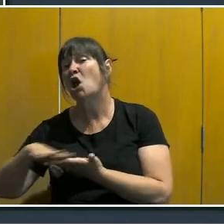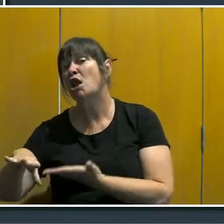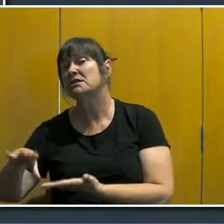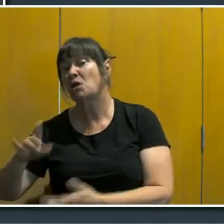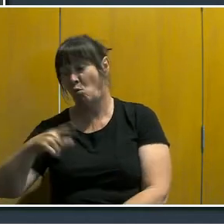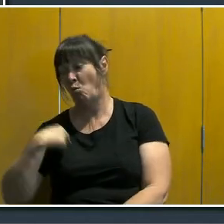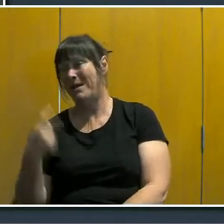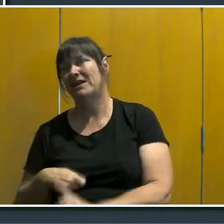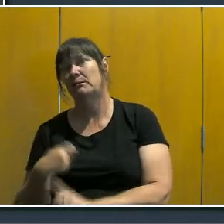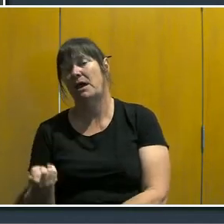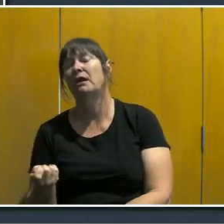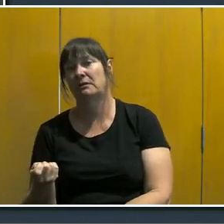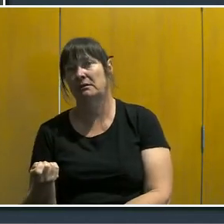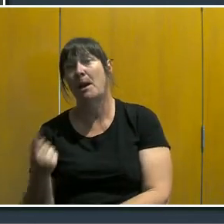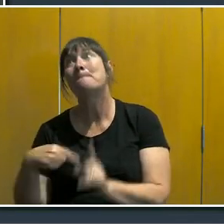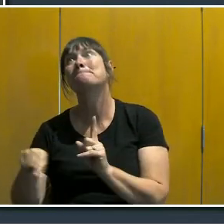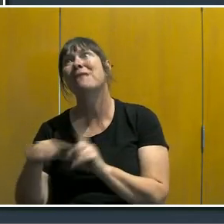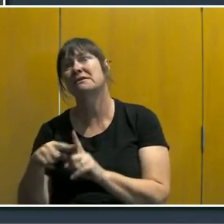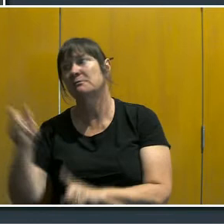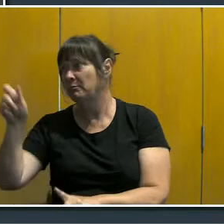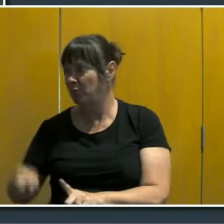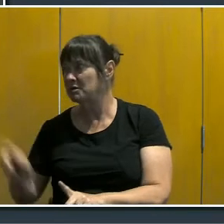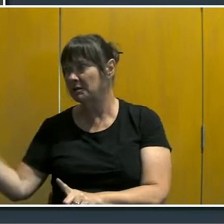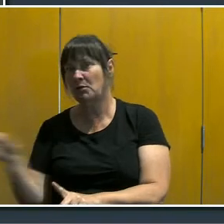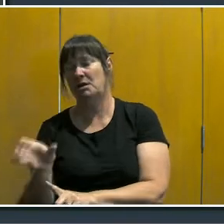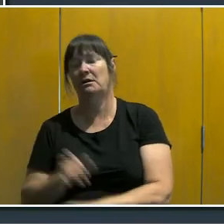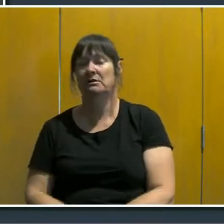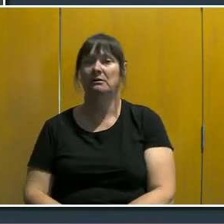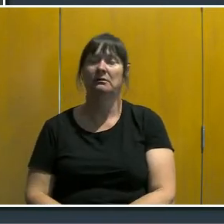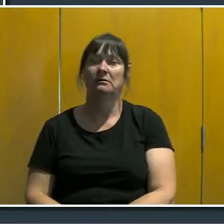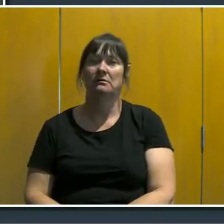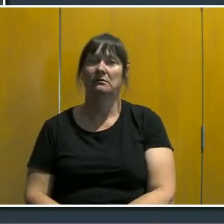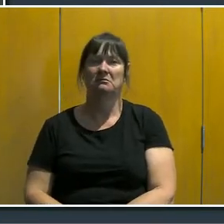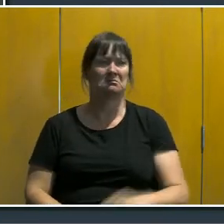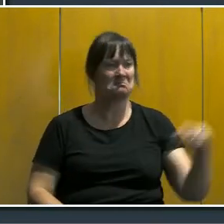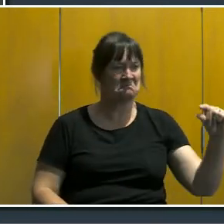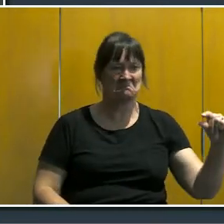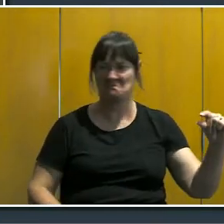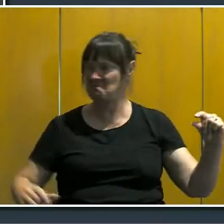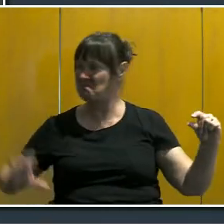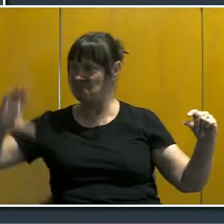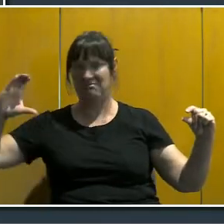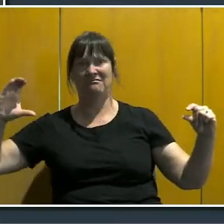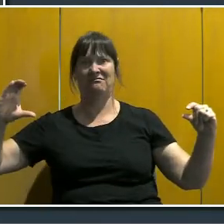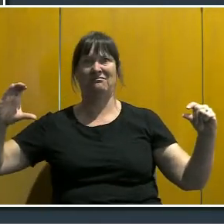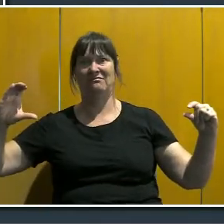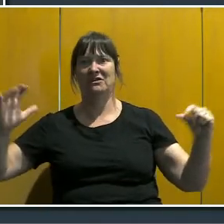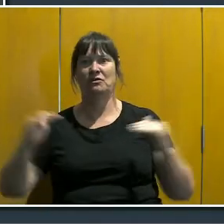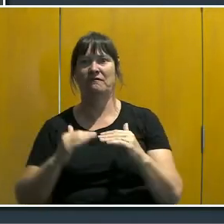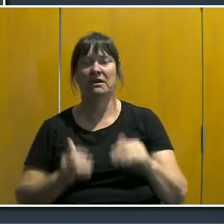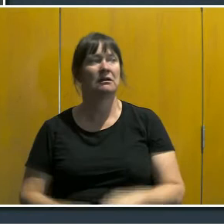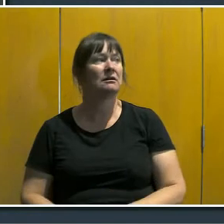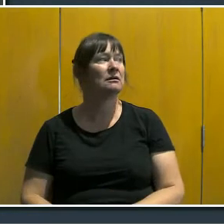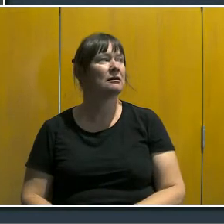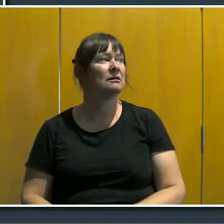including the fee of the person who put it in. So I don't think those two things equate at all. I suspect